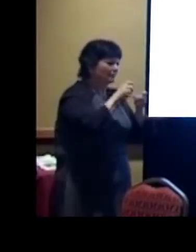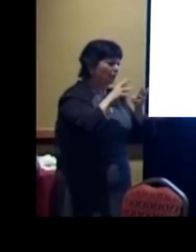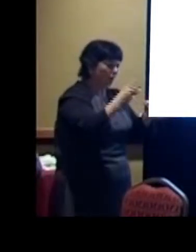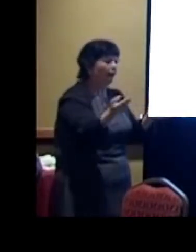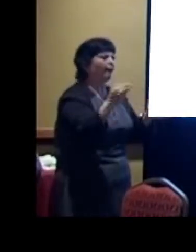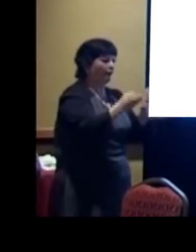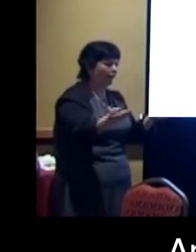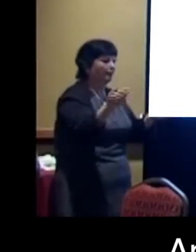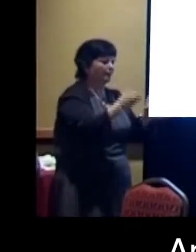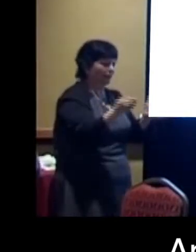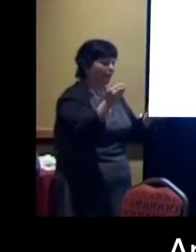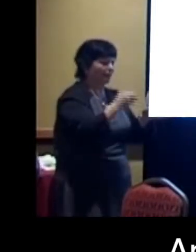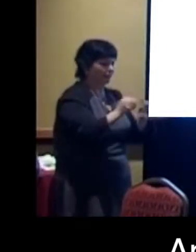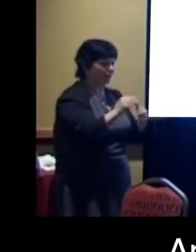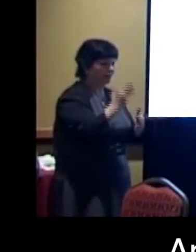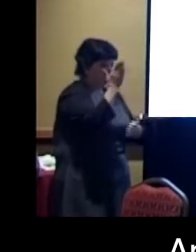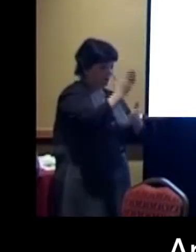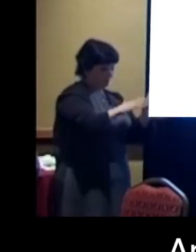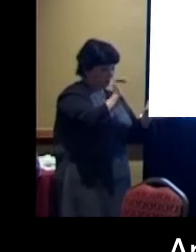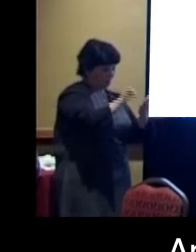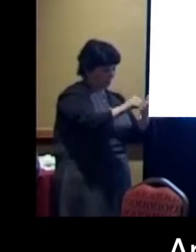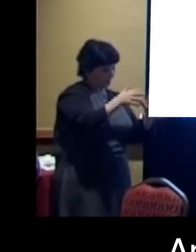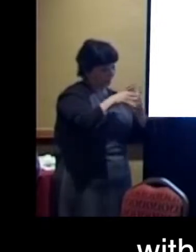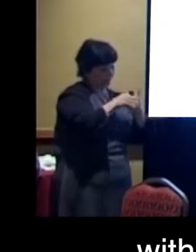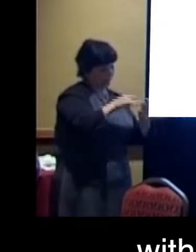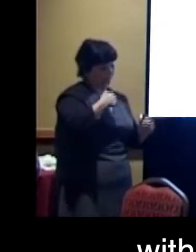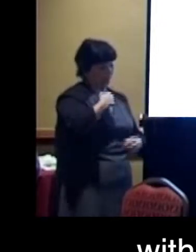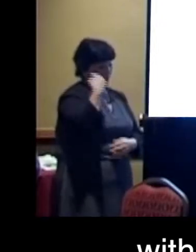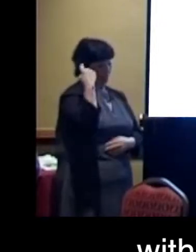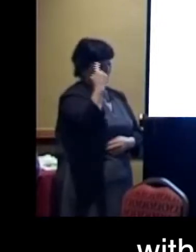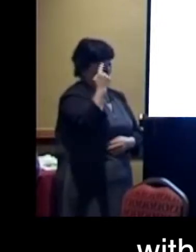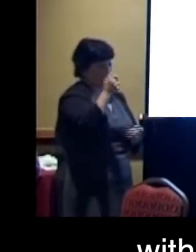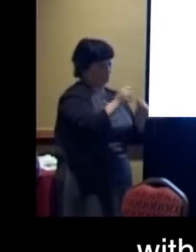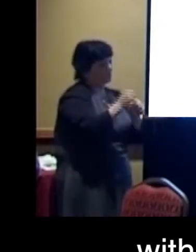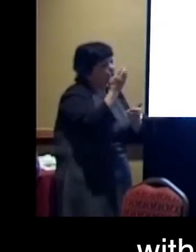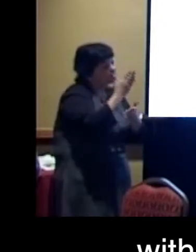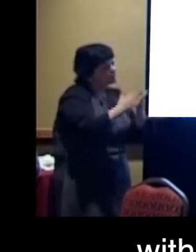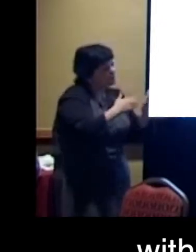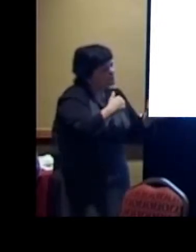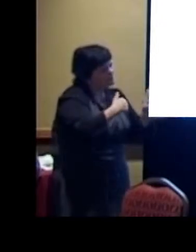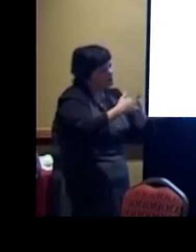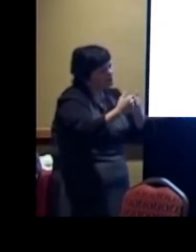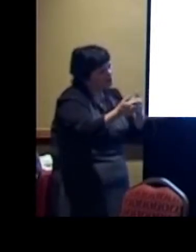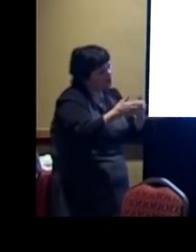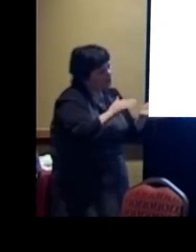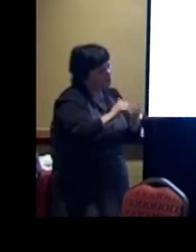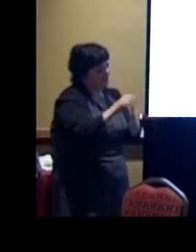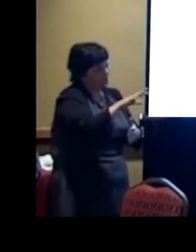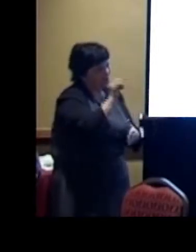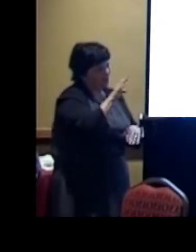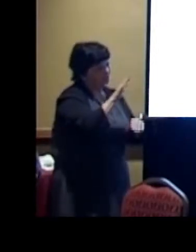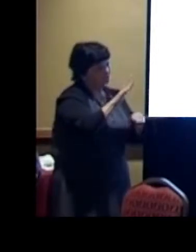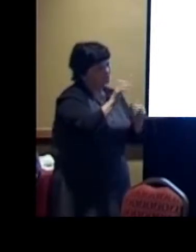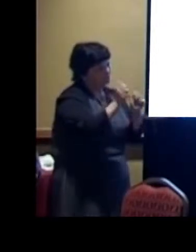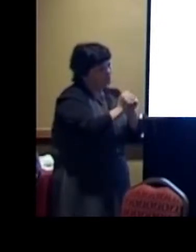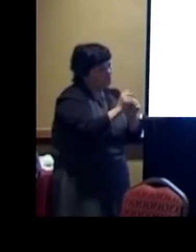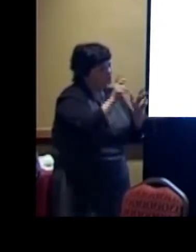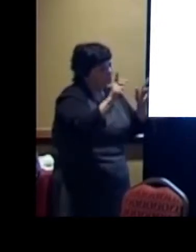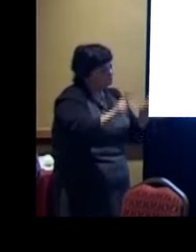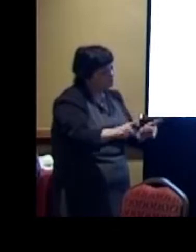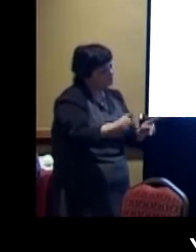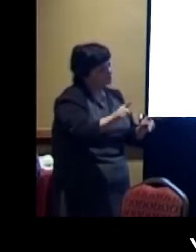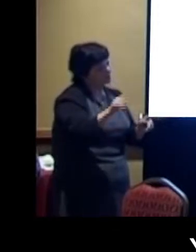again. And part of that has to do, I think, with some of the comfort that's found for persons on the spectrum in